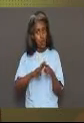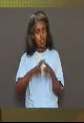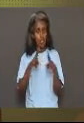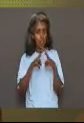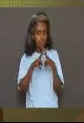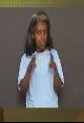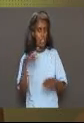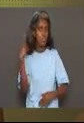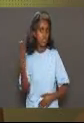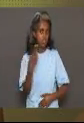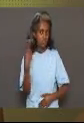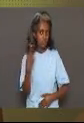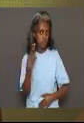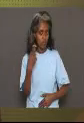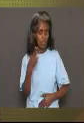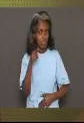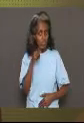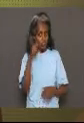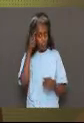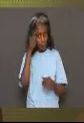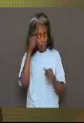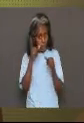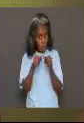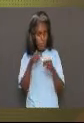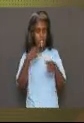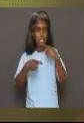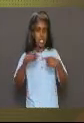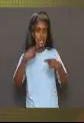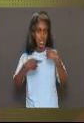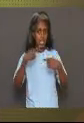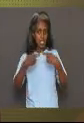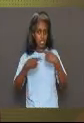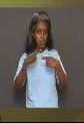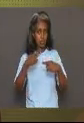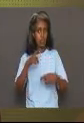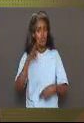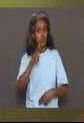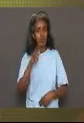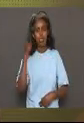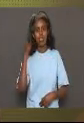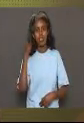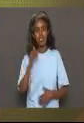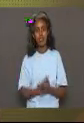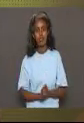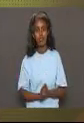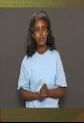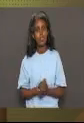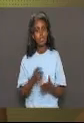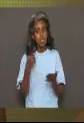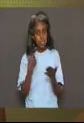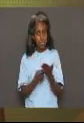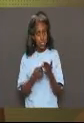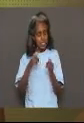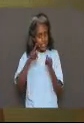Cofunctions and reciprocals are very useful if you remember their relationships to